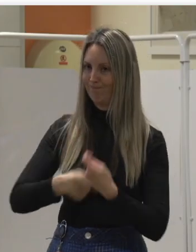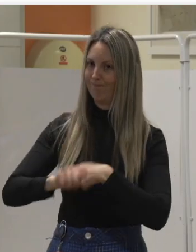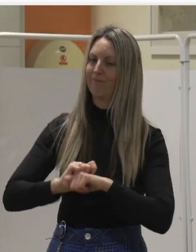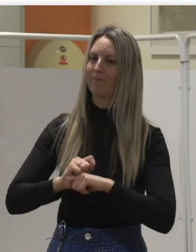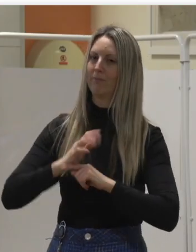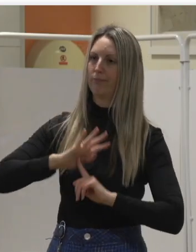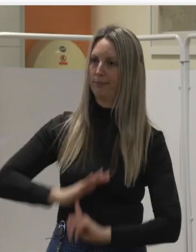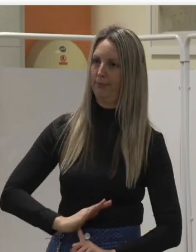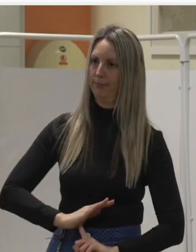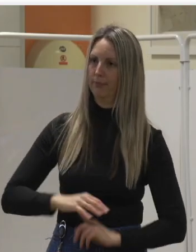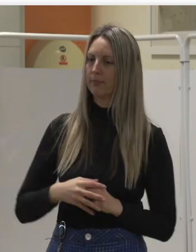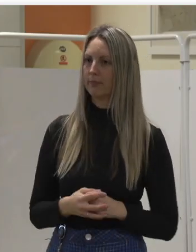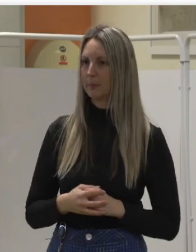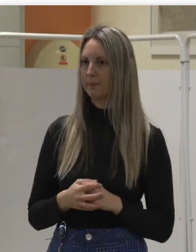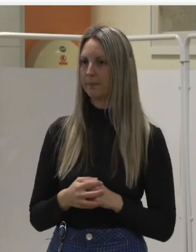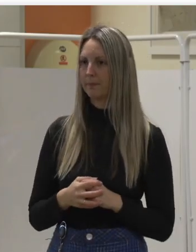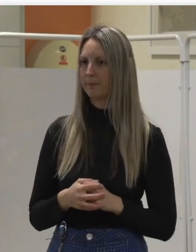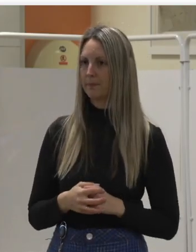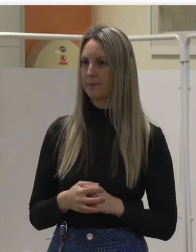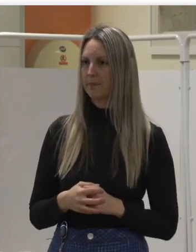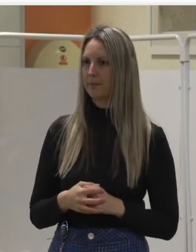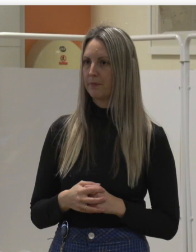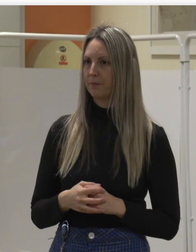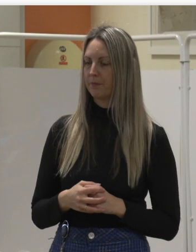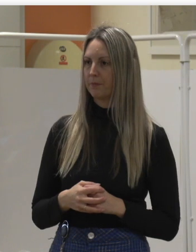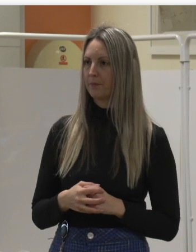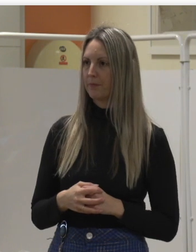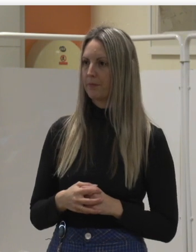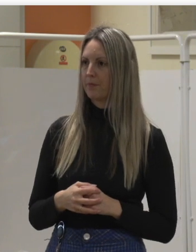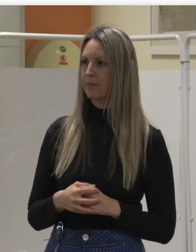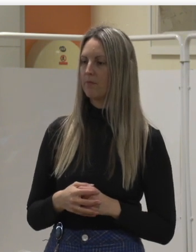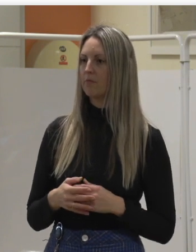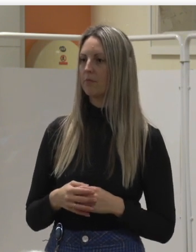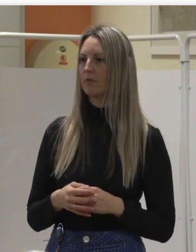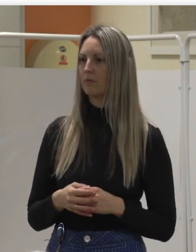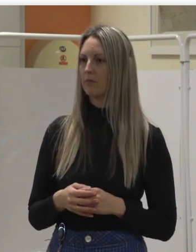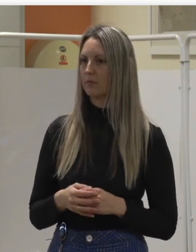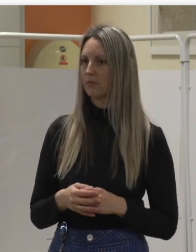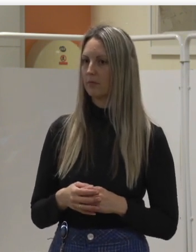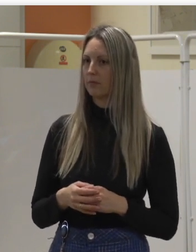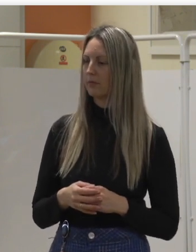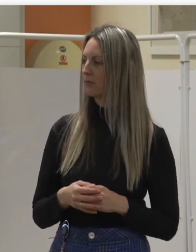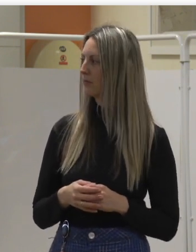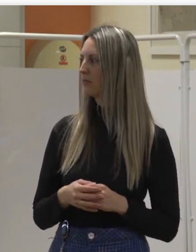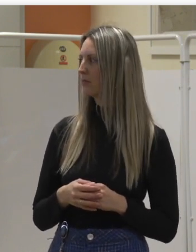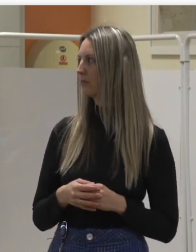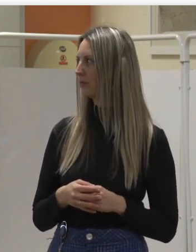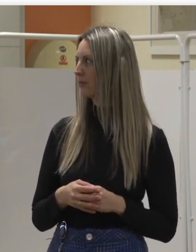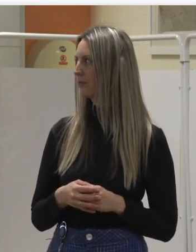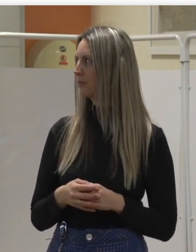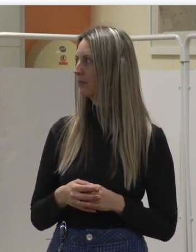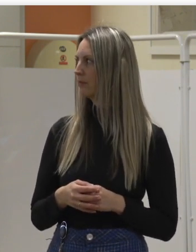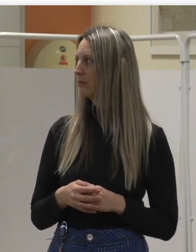and amplifies all the symptoms. So that sustains the symptoms and drives the whole